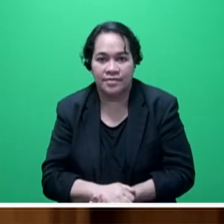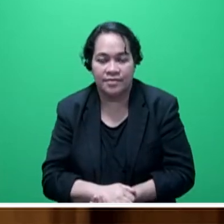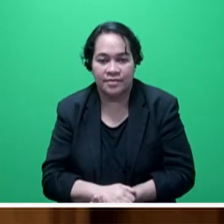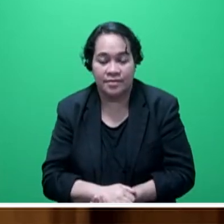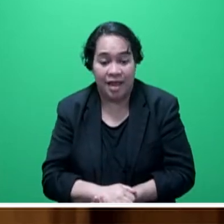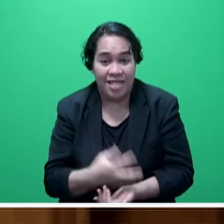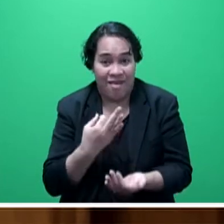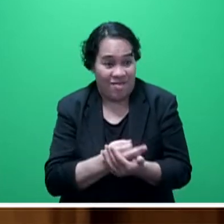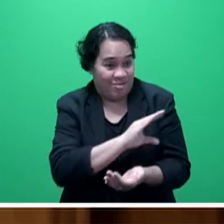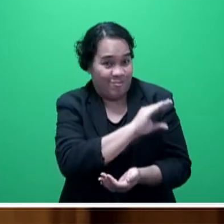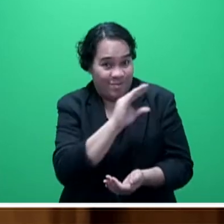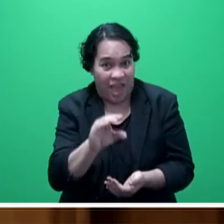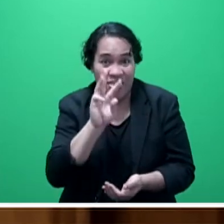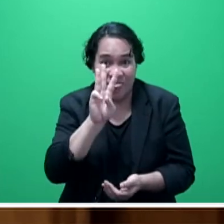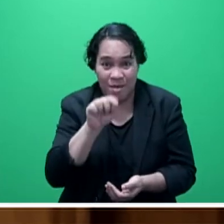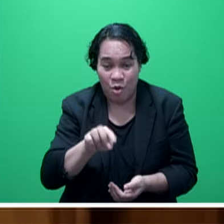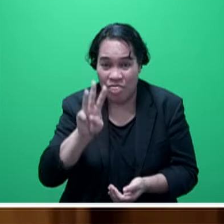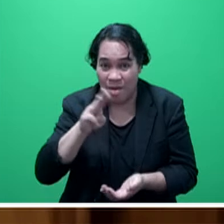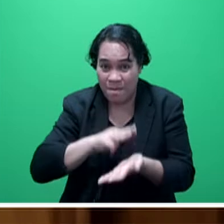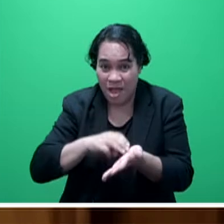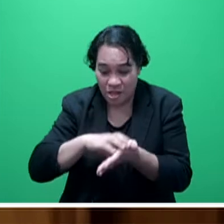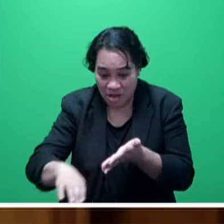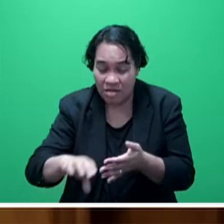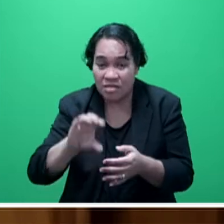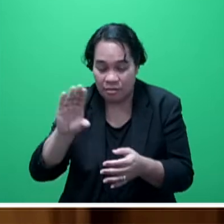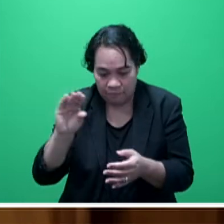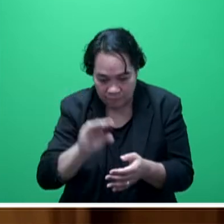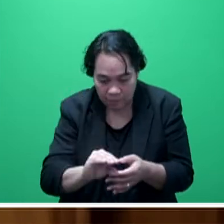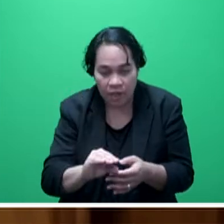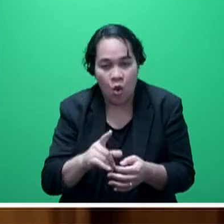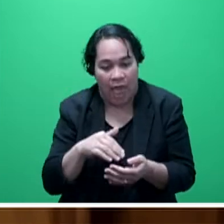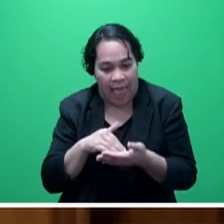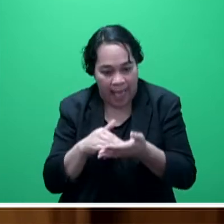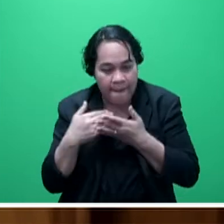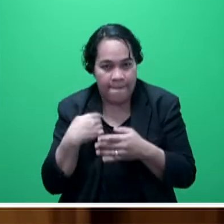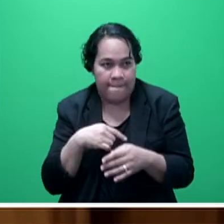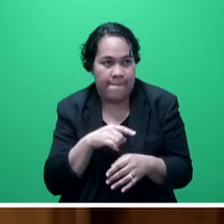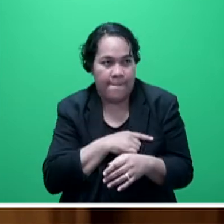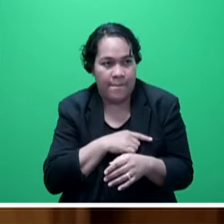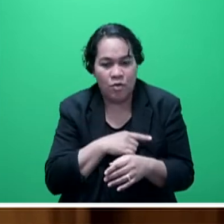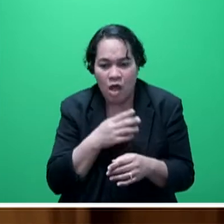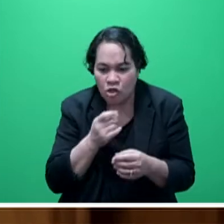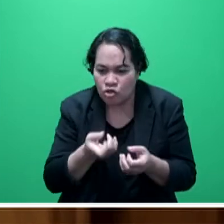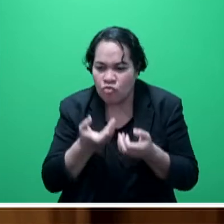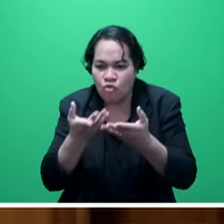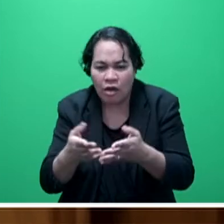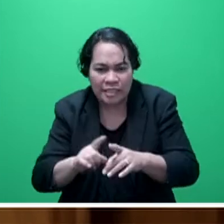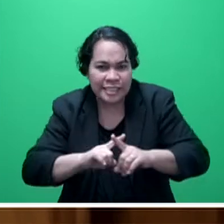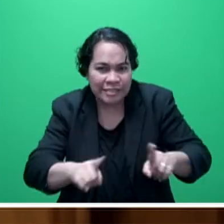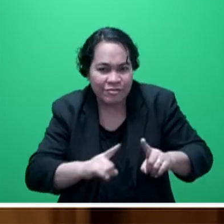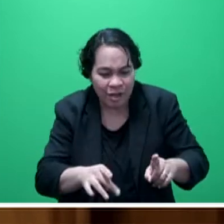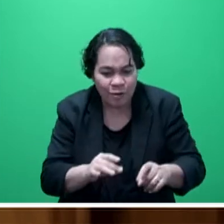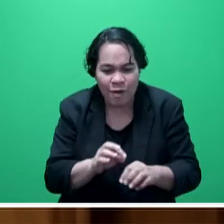The allocation of $3.3 million for aquaculture will enable the Ministry to supply shrimp and prawn post-larvae along with the